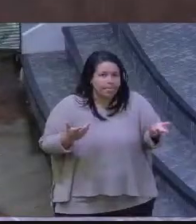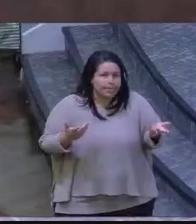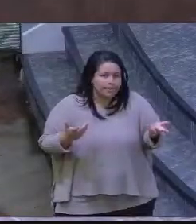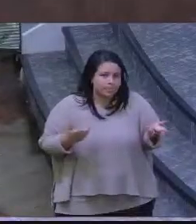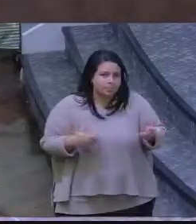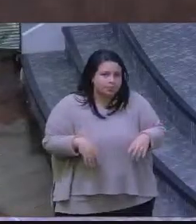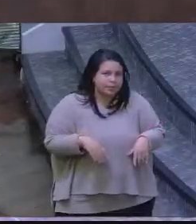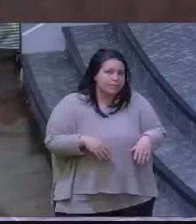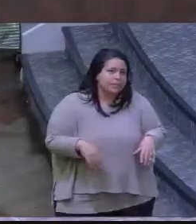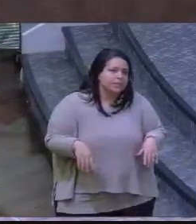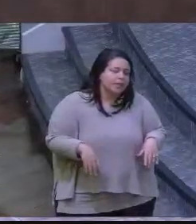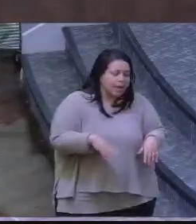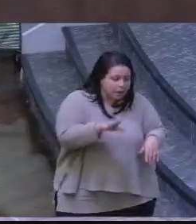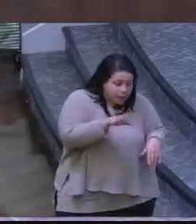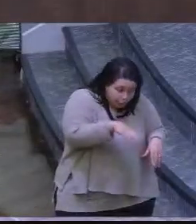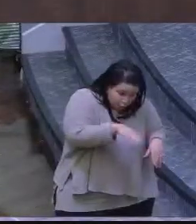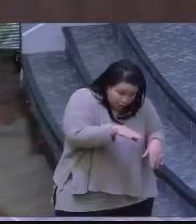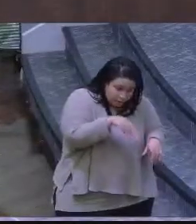before,